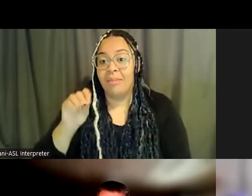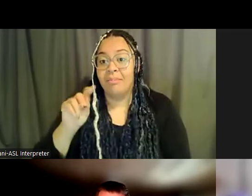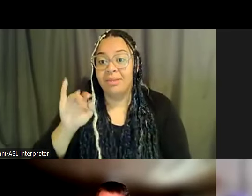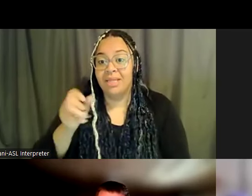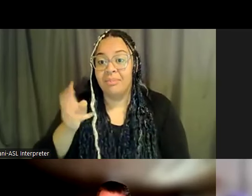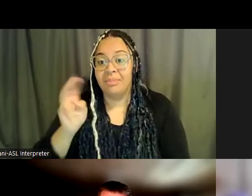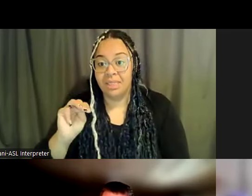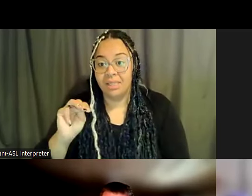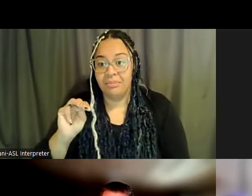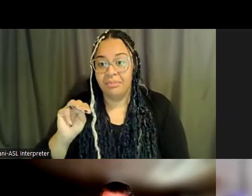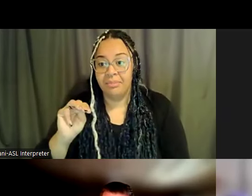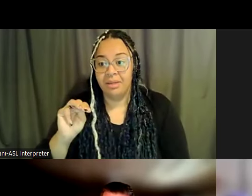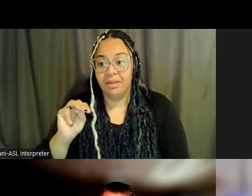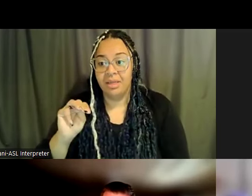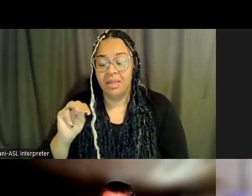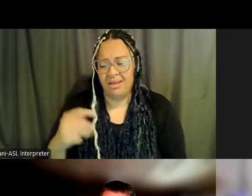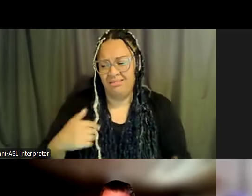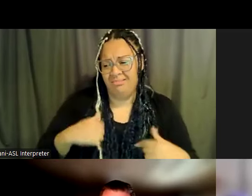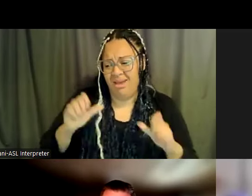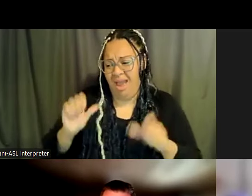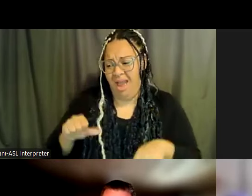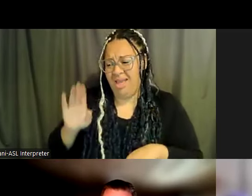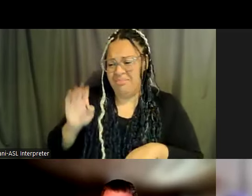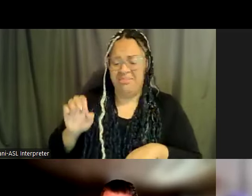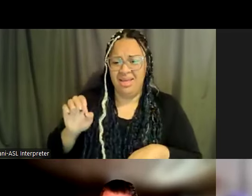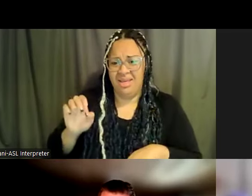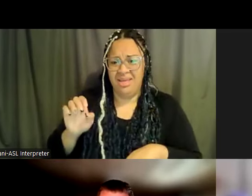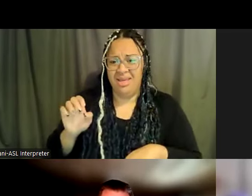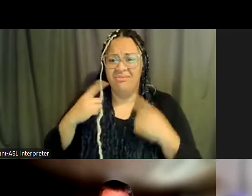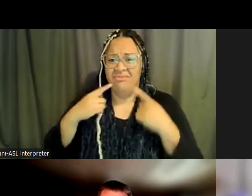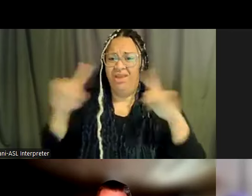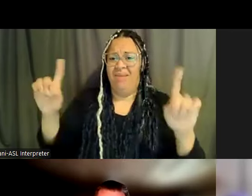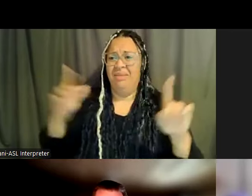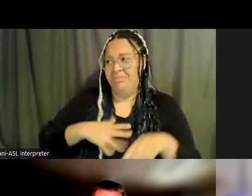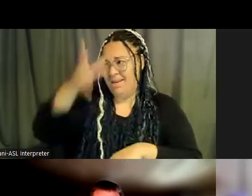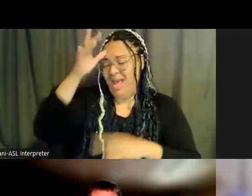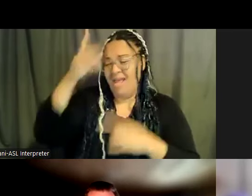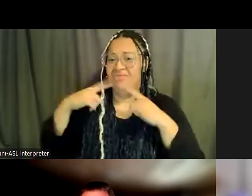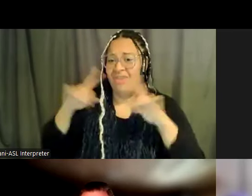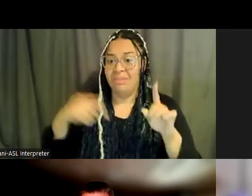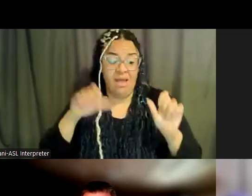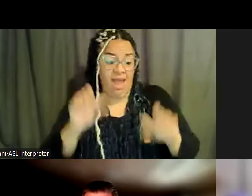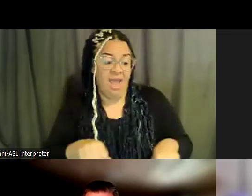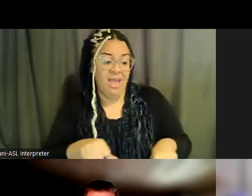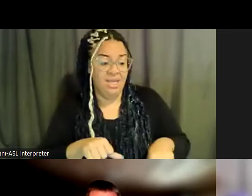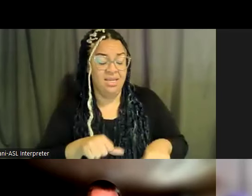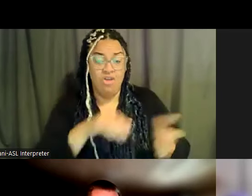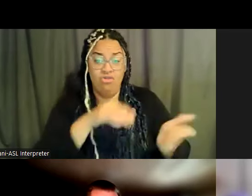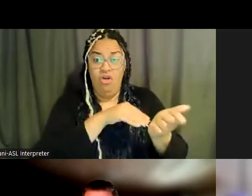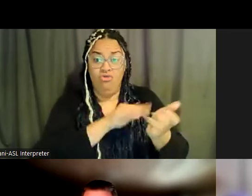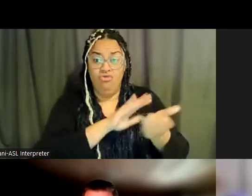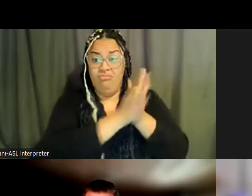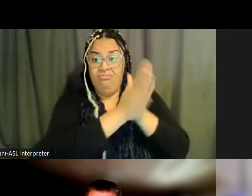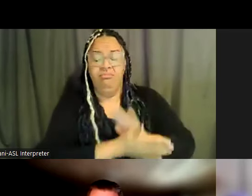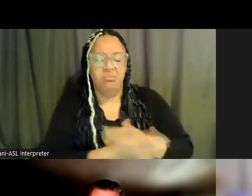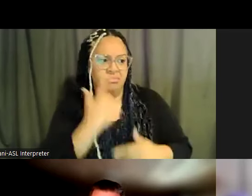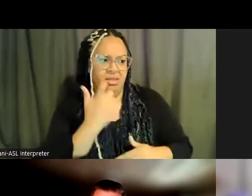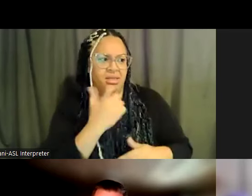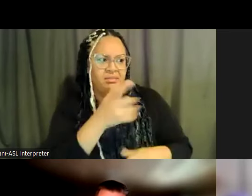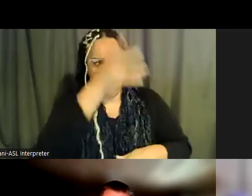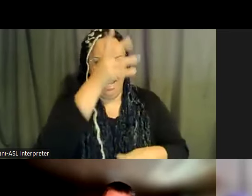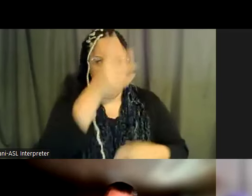movie star. My dad's a movie star. Or I could be a doctor. My dad's a doctor. I can be a lawyer because I saw some guy on TV who looks like me